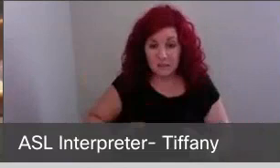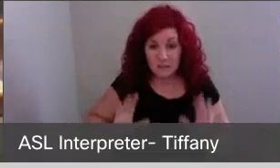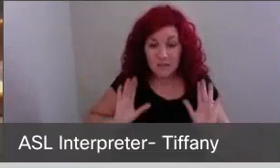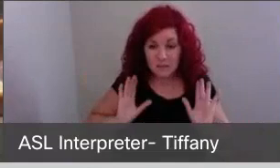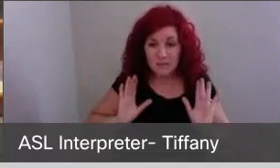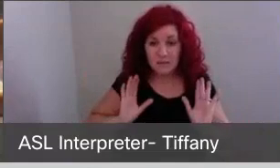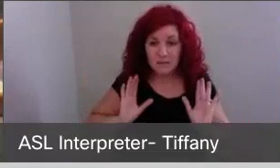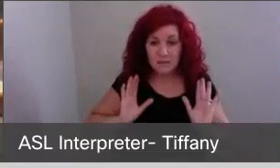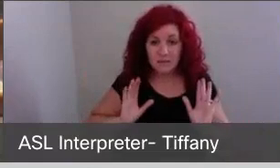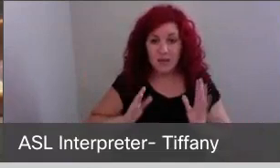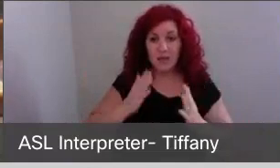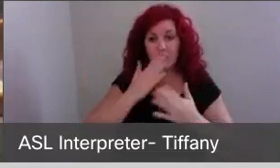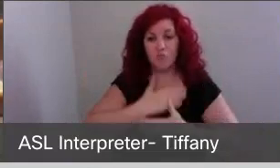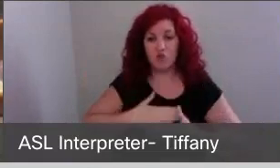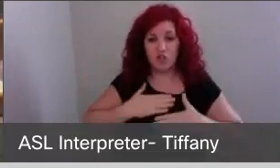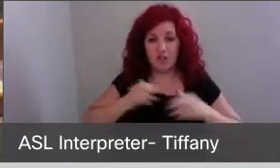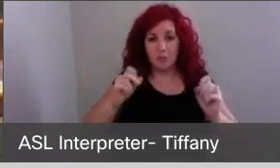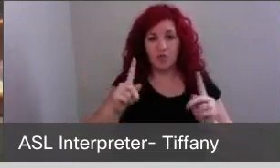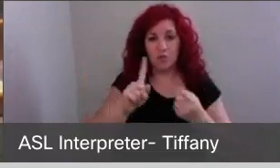I appreciate this opportunity to speak.